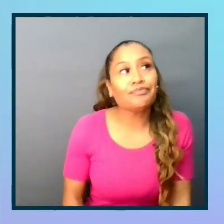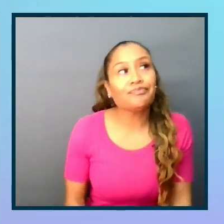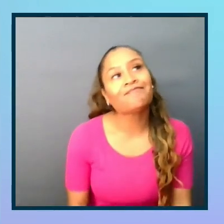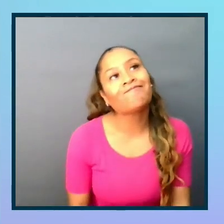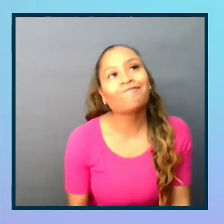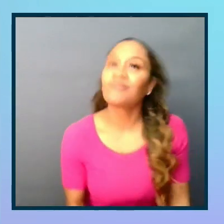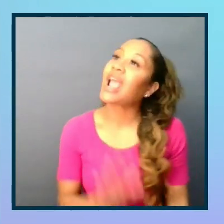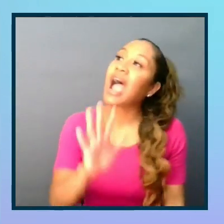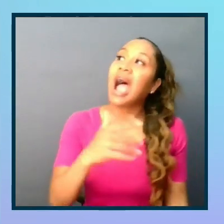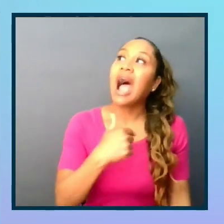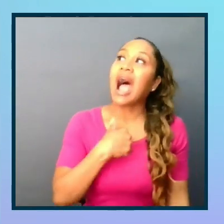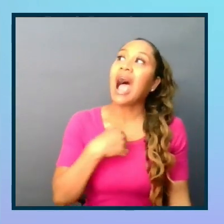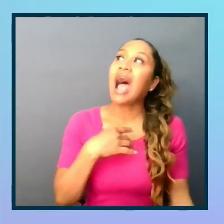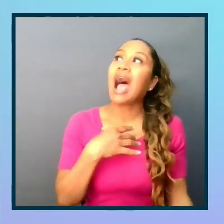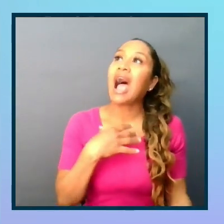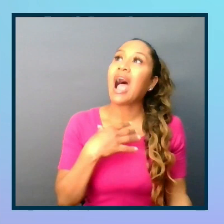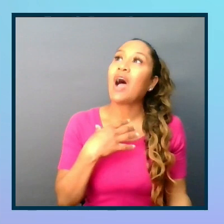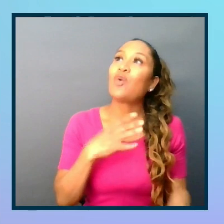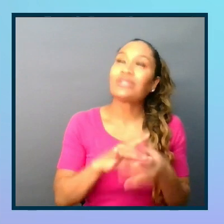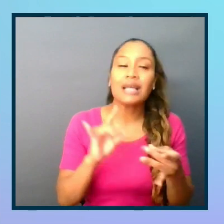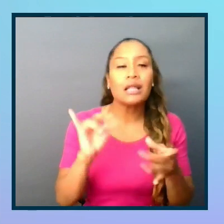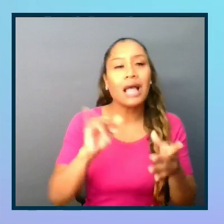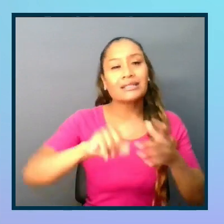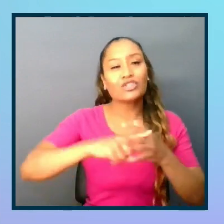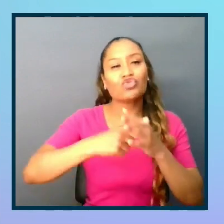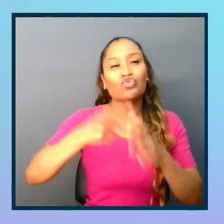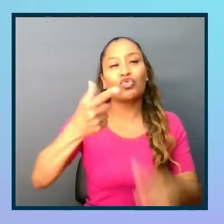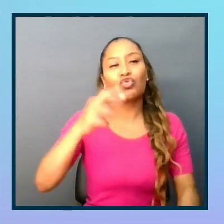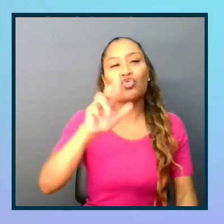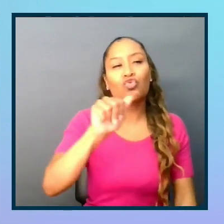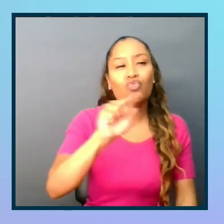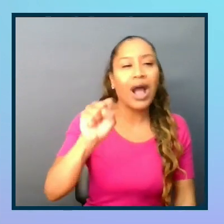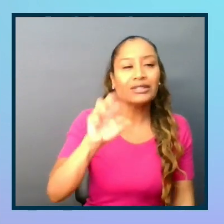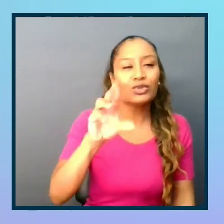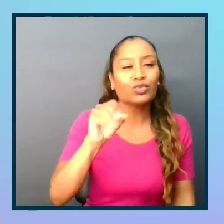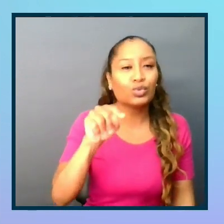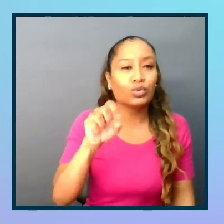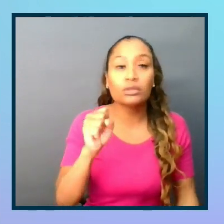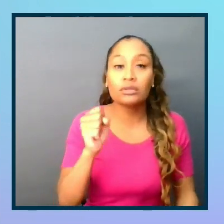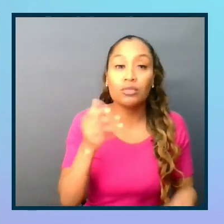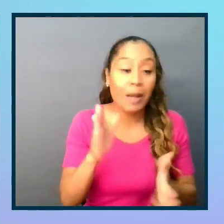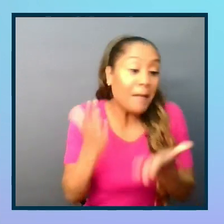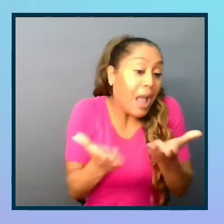I'd like to say that there's like a grassroots way of doing it, and maybe there is, and you can find a way to do it. I